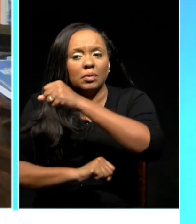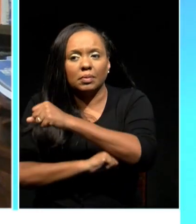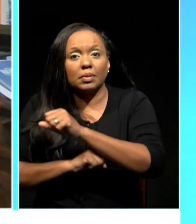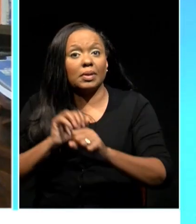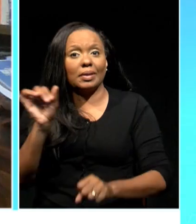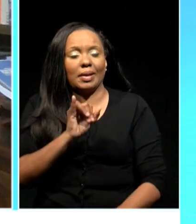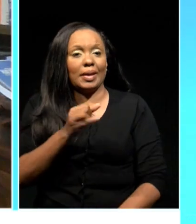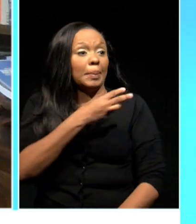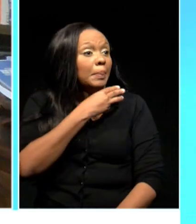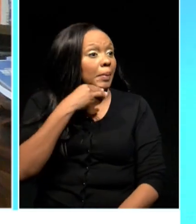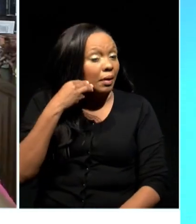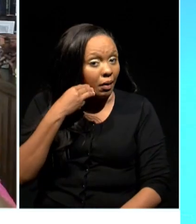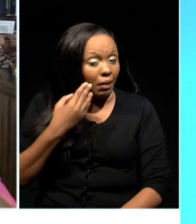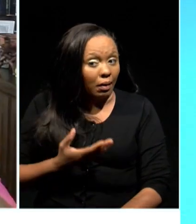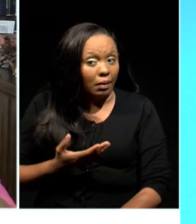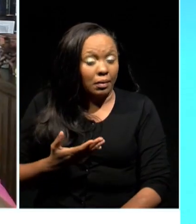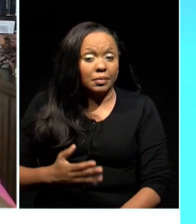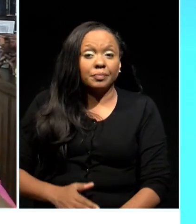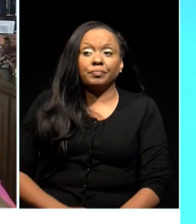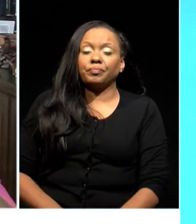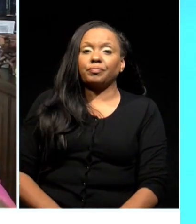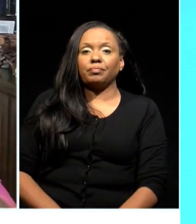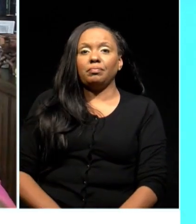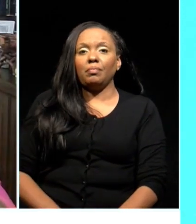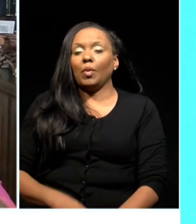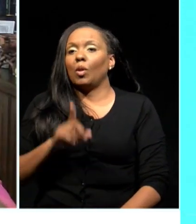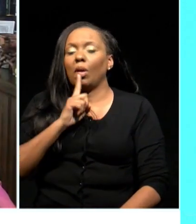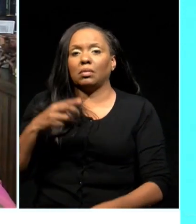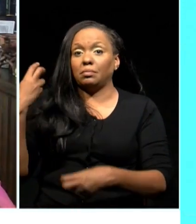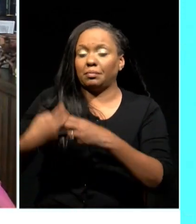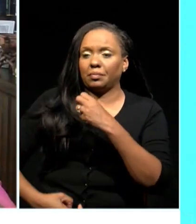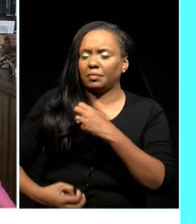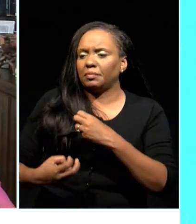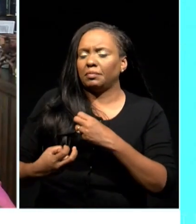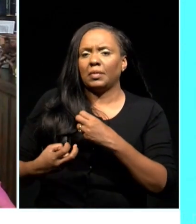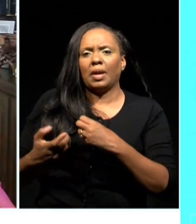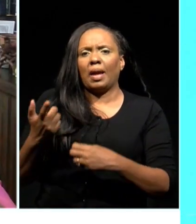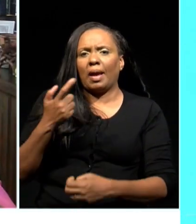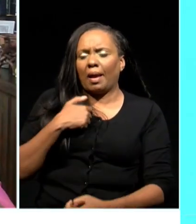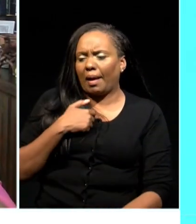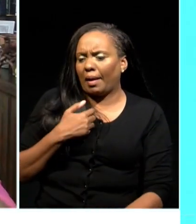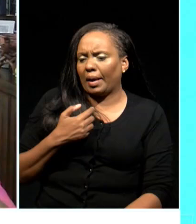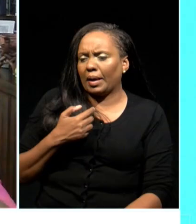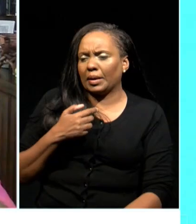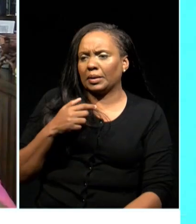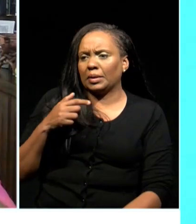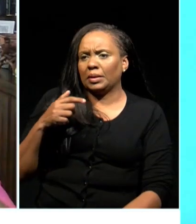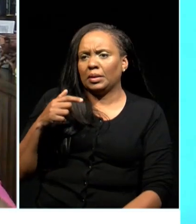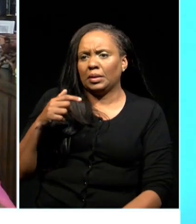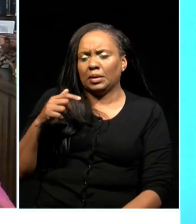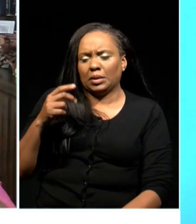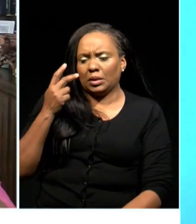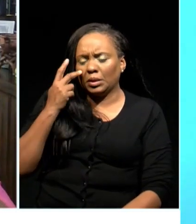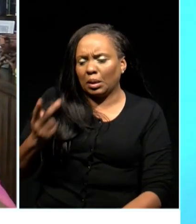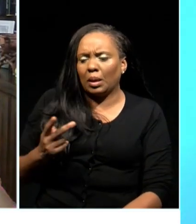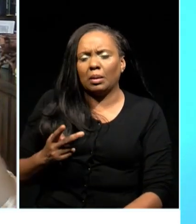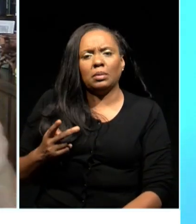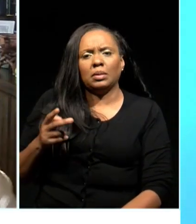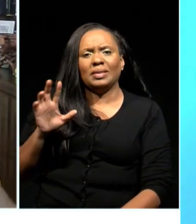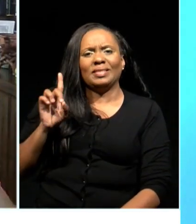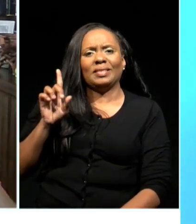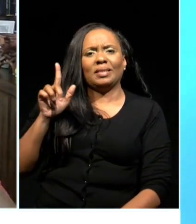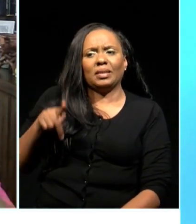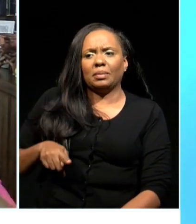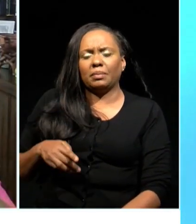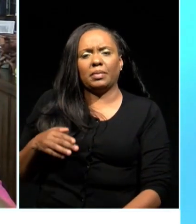in abundance. And so it was very difficult, especially given what I saw as the internal struggle in the party. That was clear to the